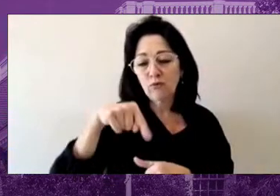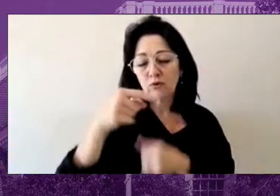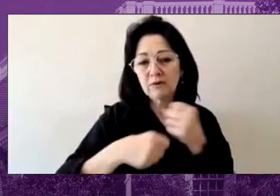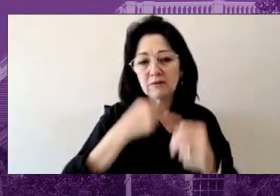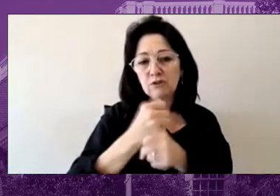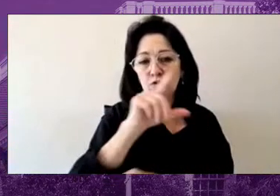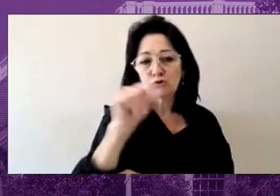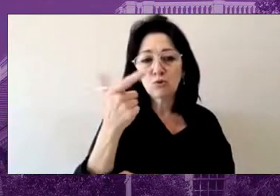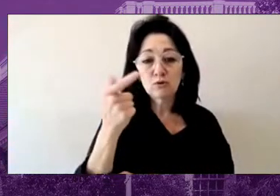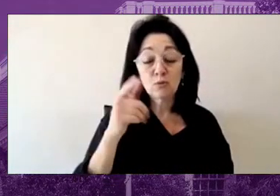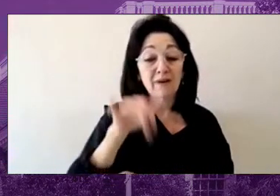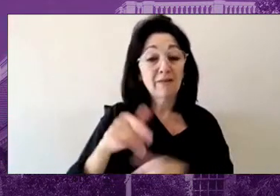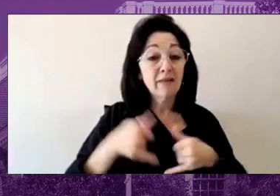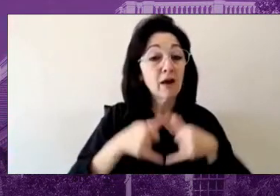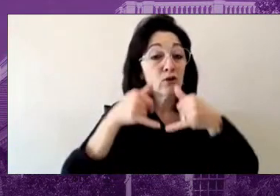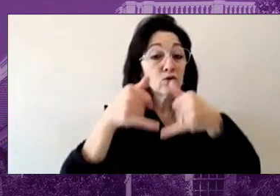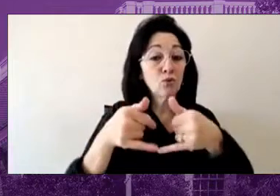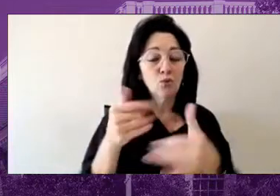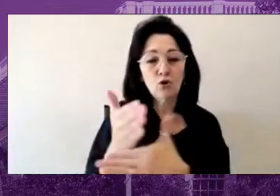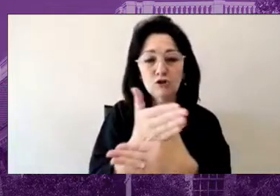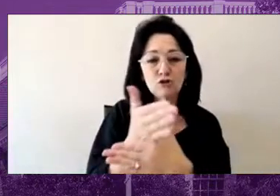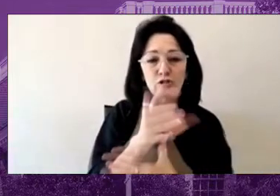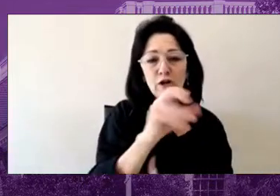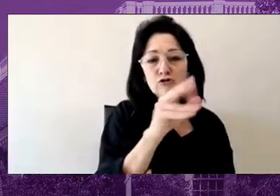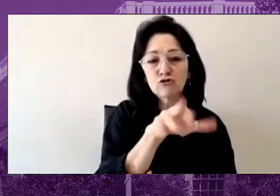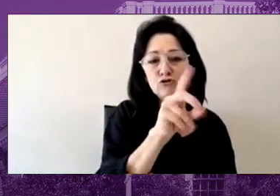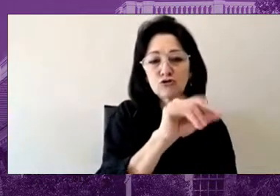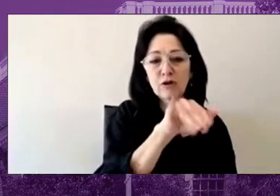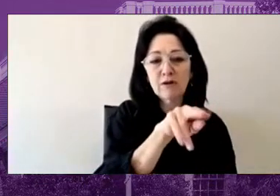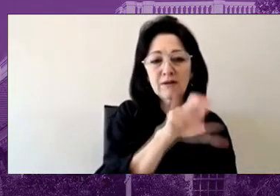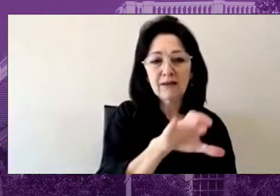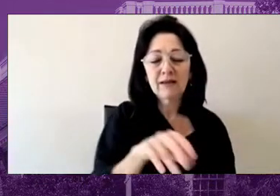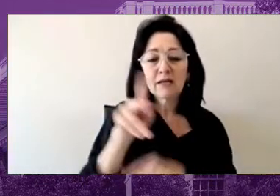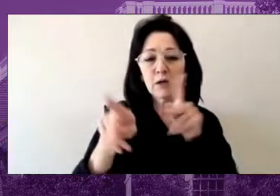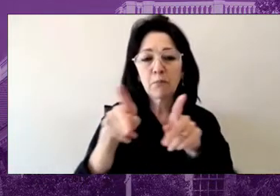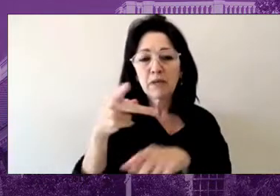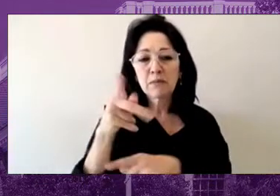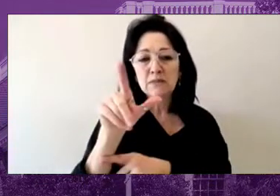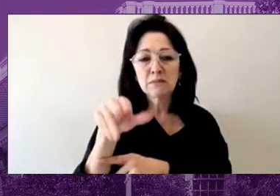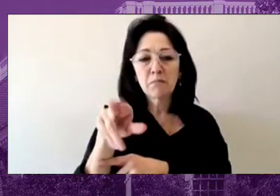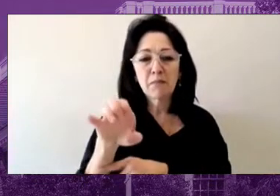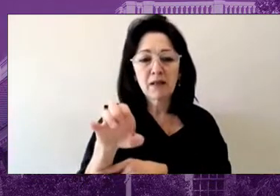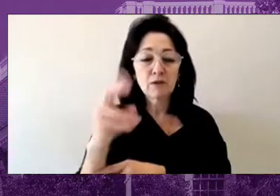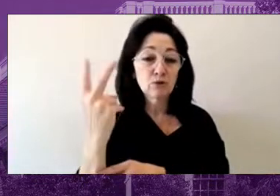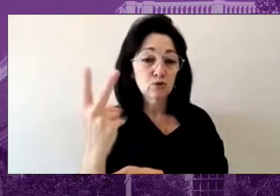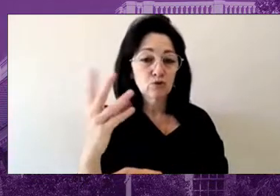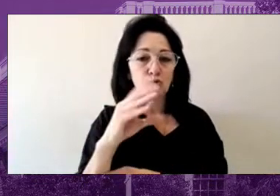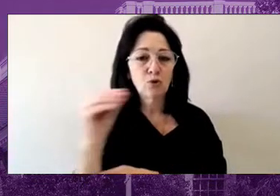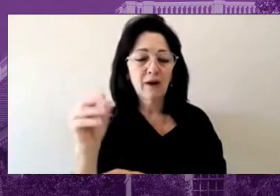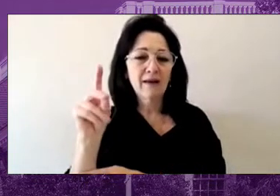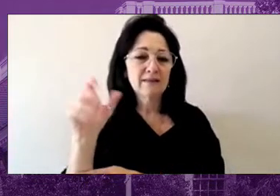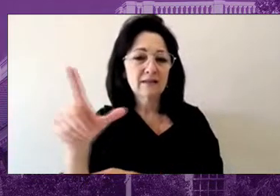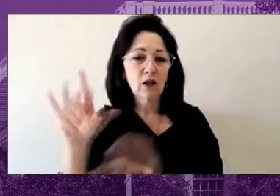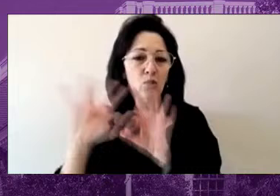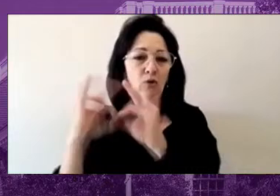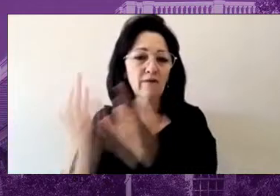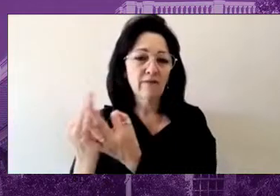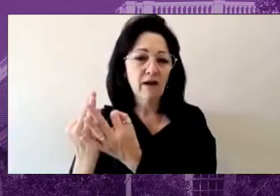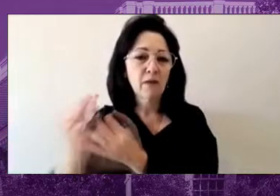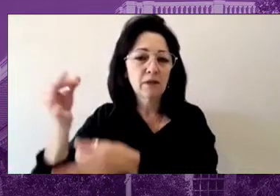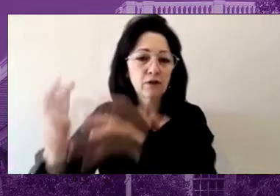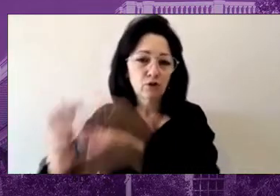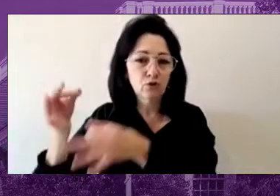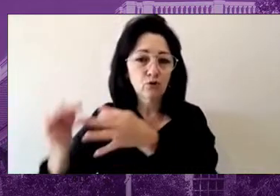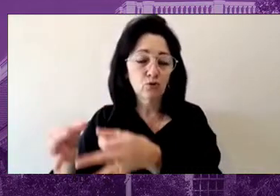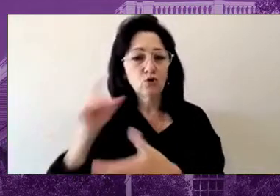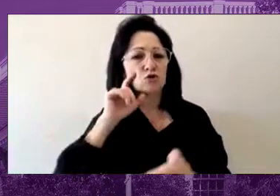award is being shared with Child Inc., People's Place II, and the Delaware Family Court in recognition of the collaborative efforts